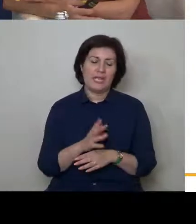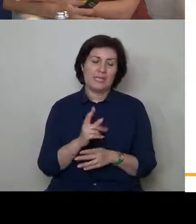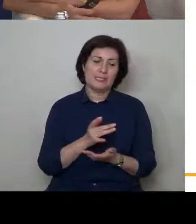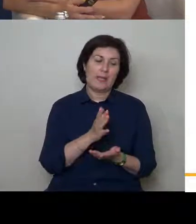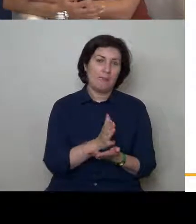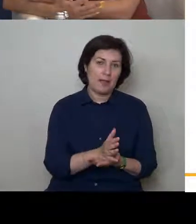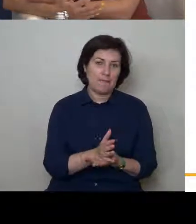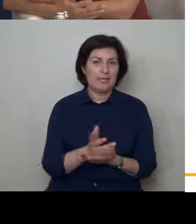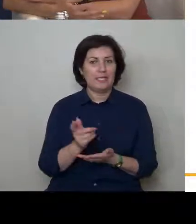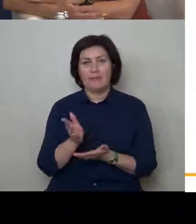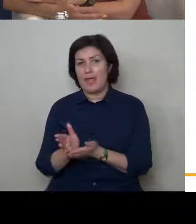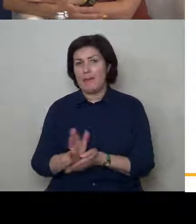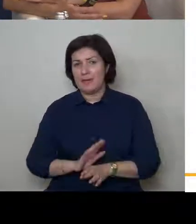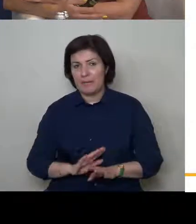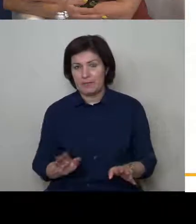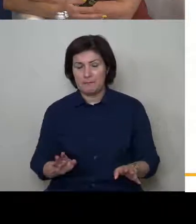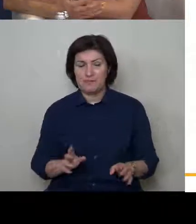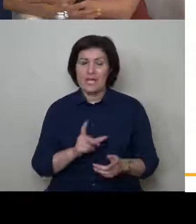The